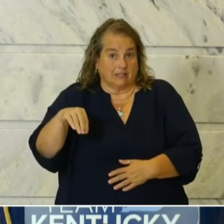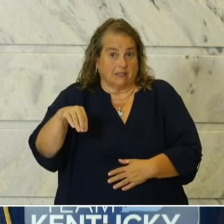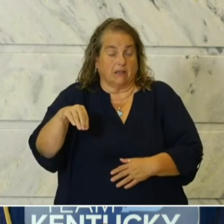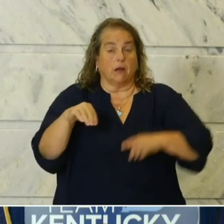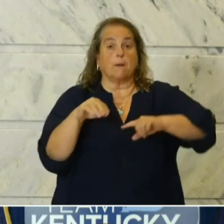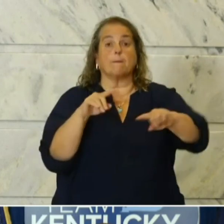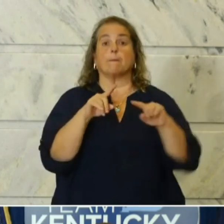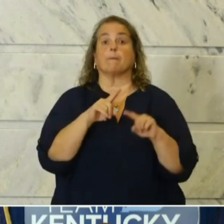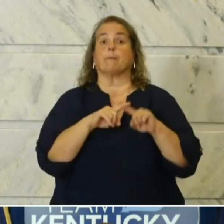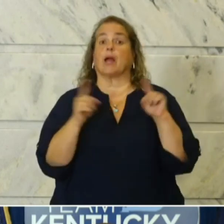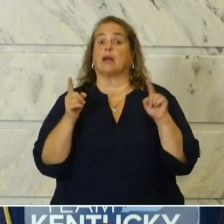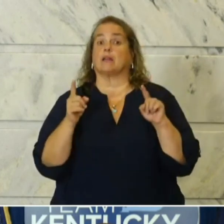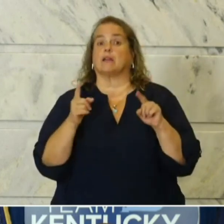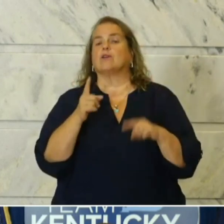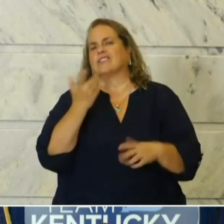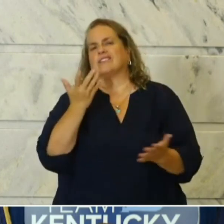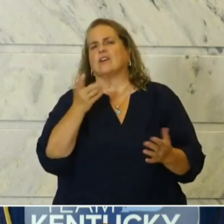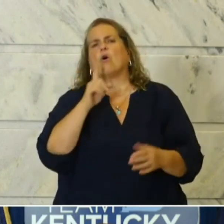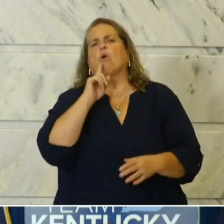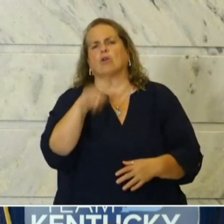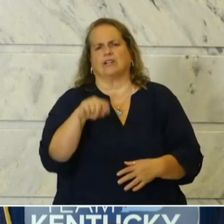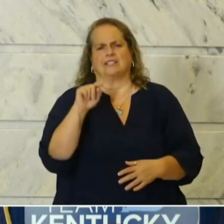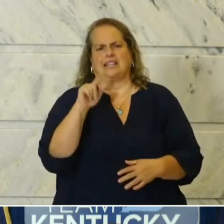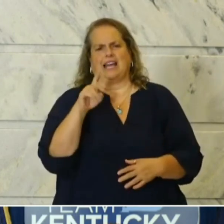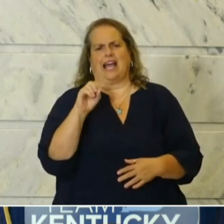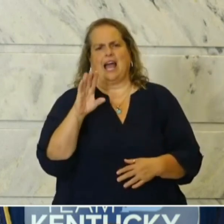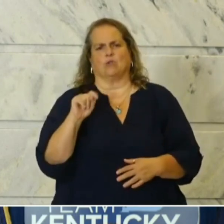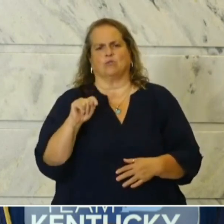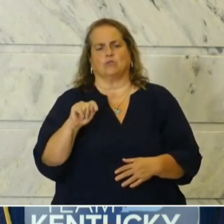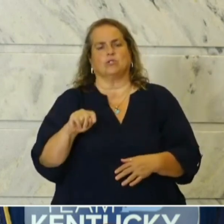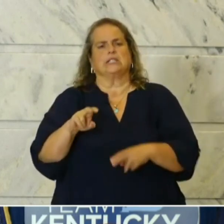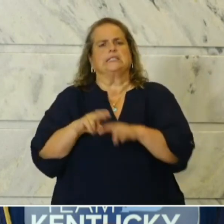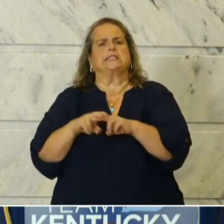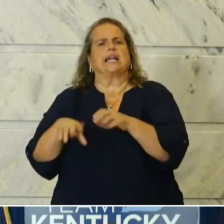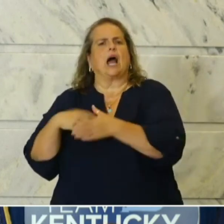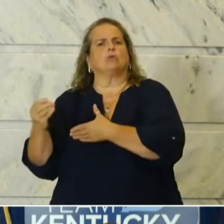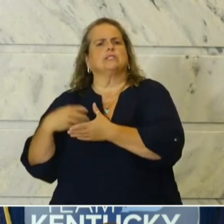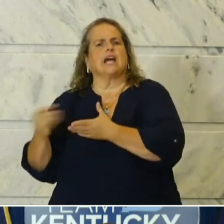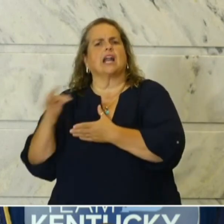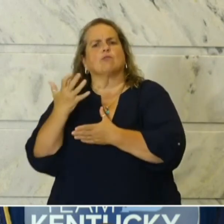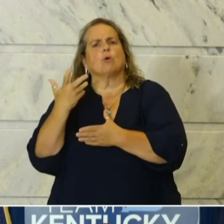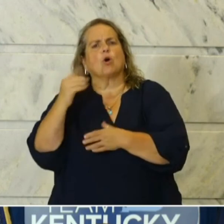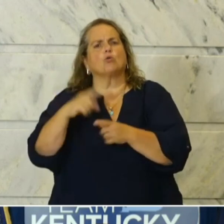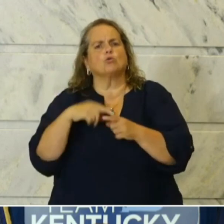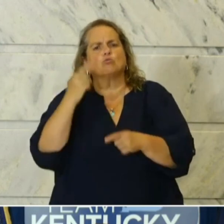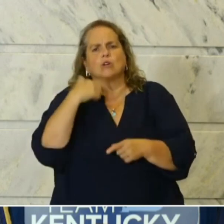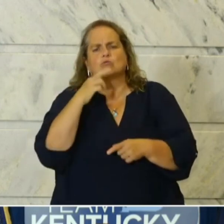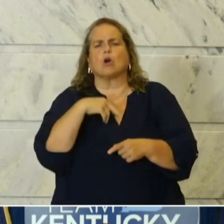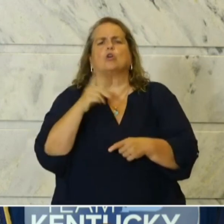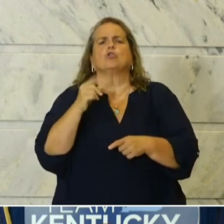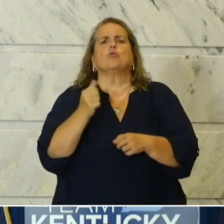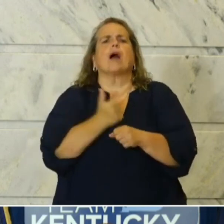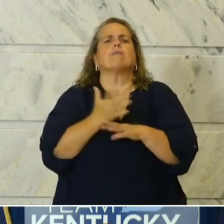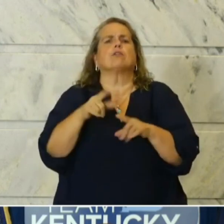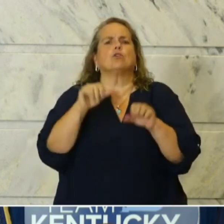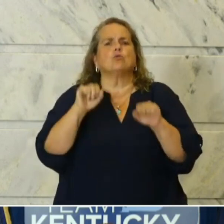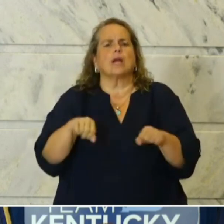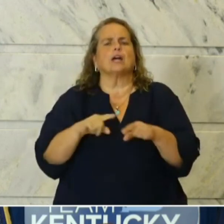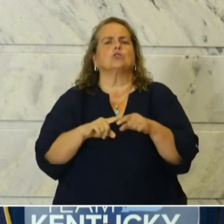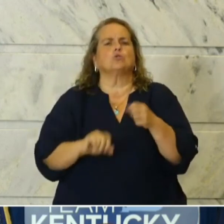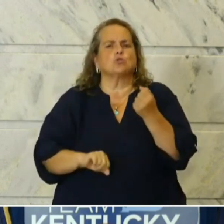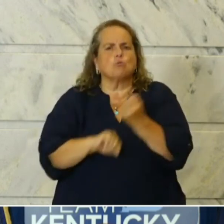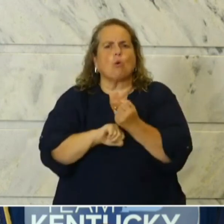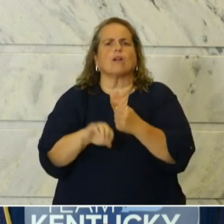but order takeout. Sit outside if you want to go to a restaurant. Make sure that we do everything we can to support